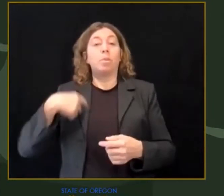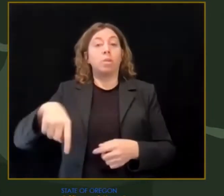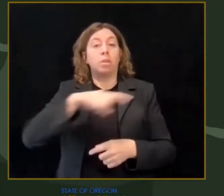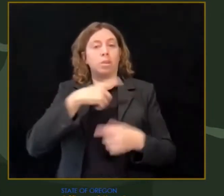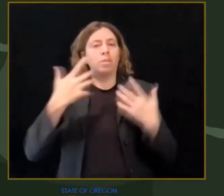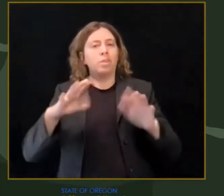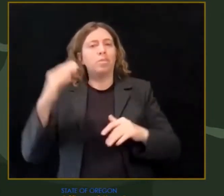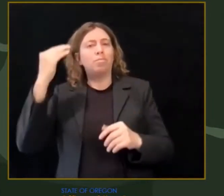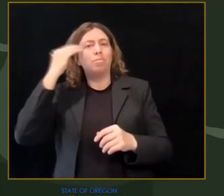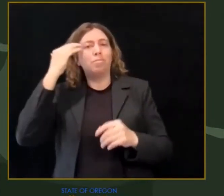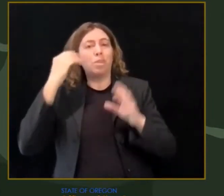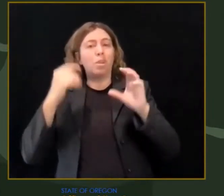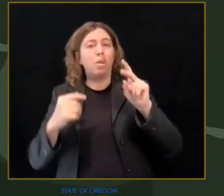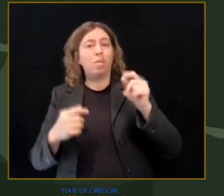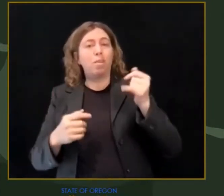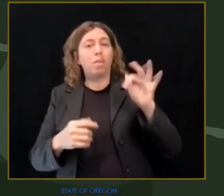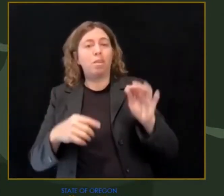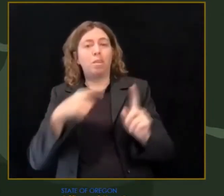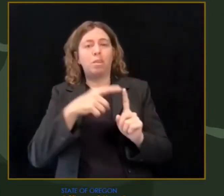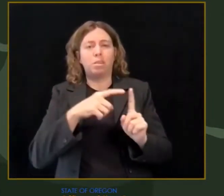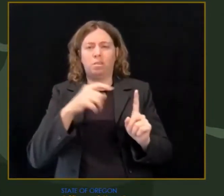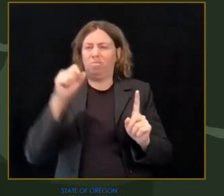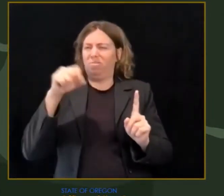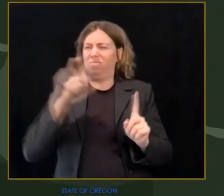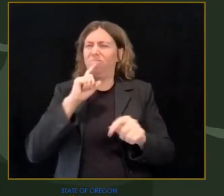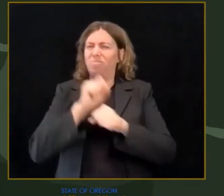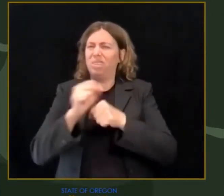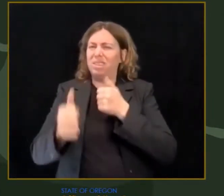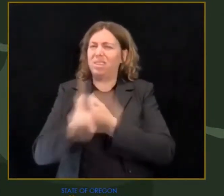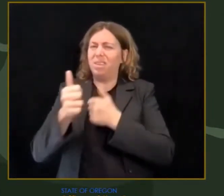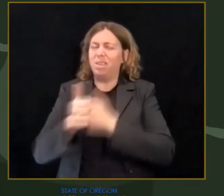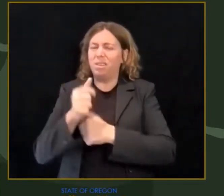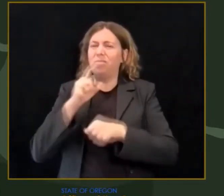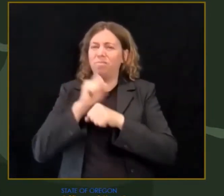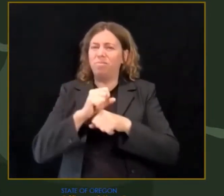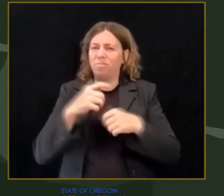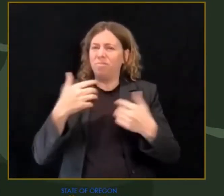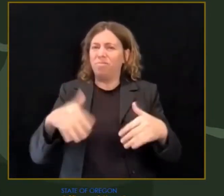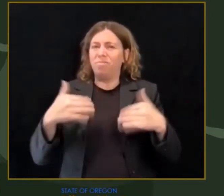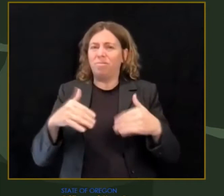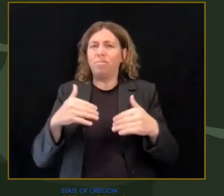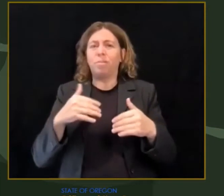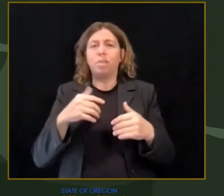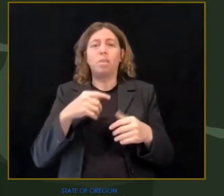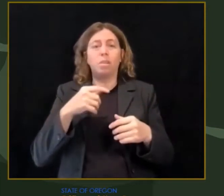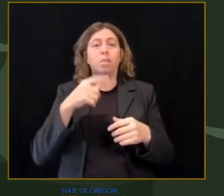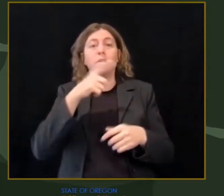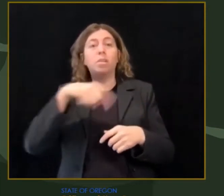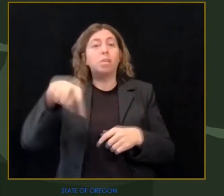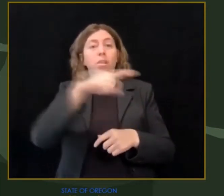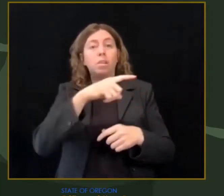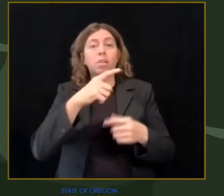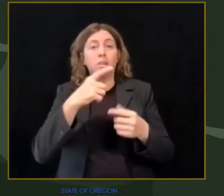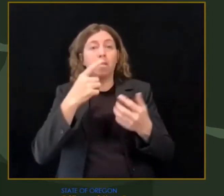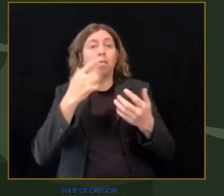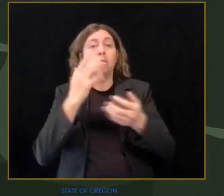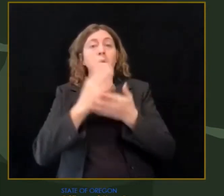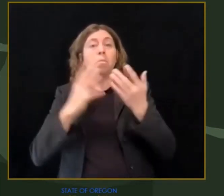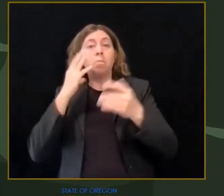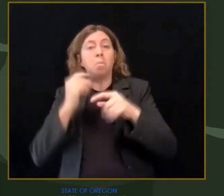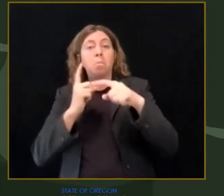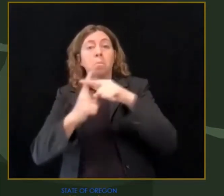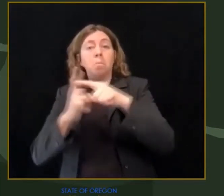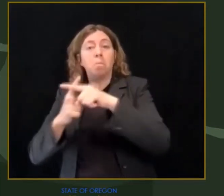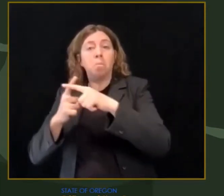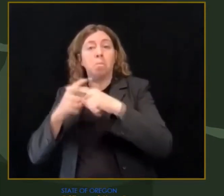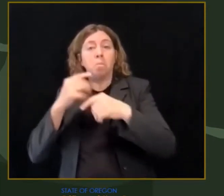pandemic, overall, it's been really difficult for everyone, no matter how the past year has played out in